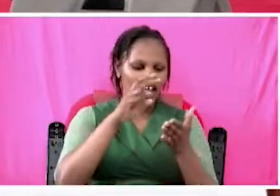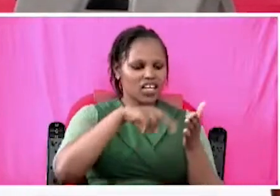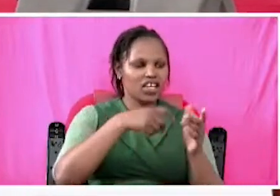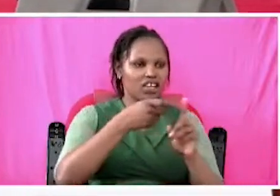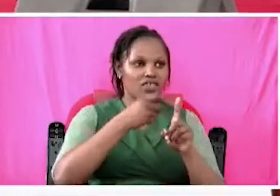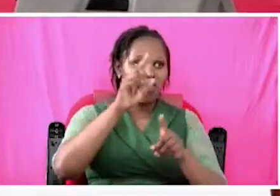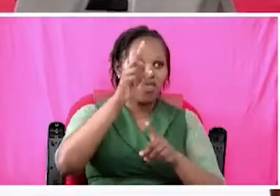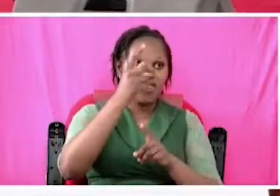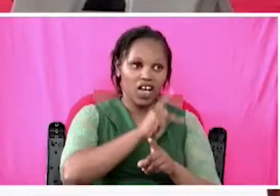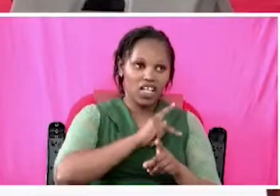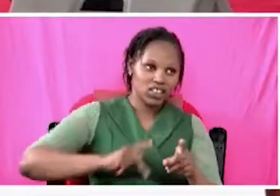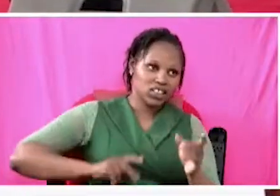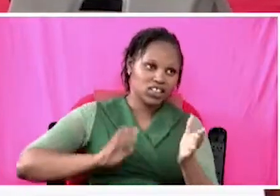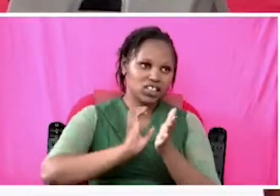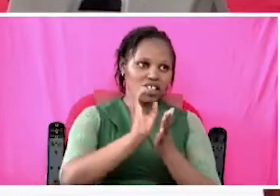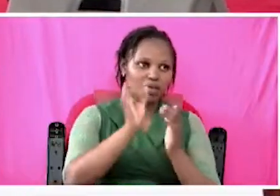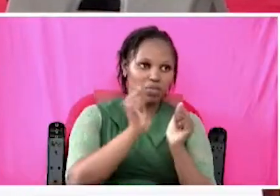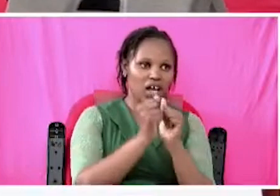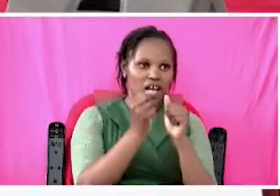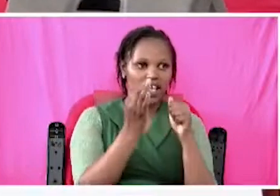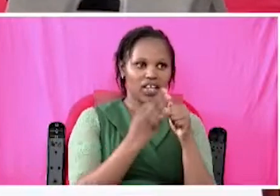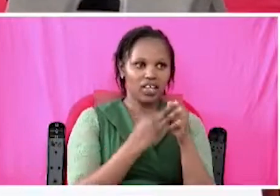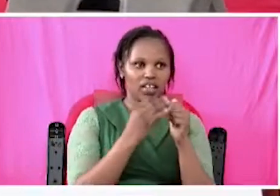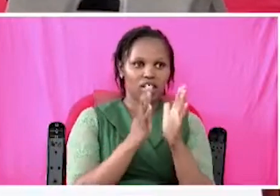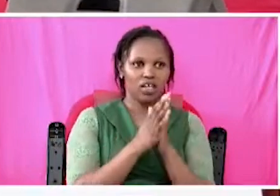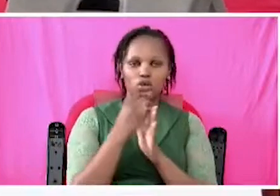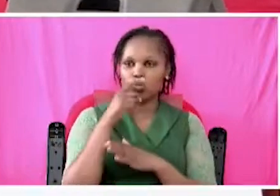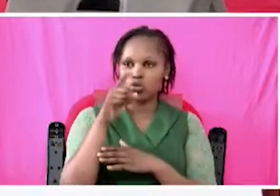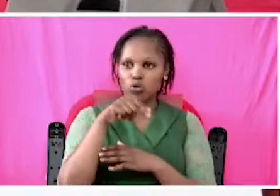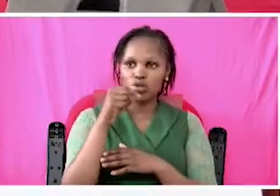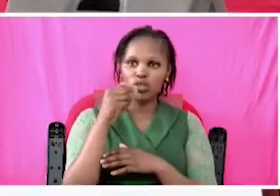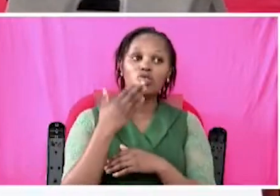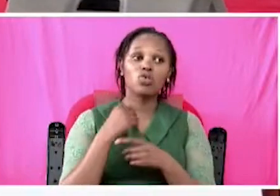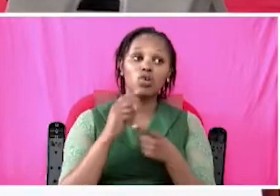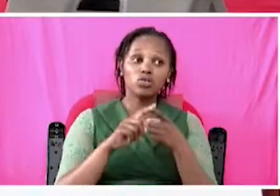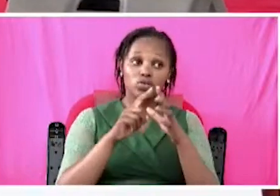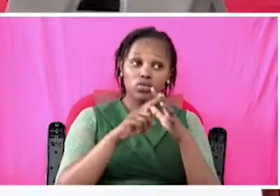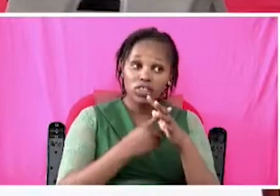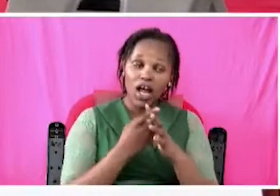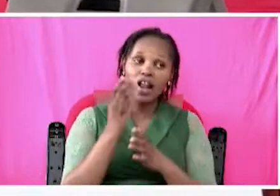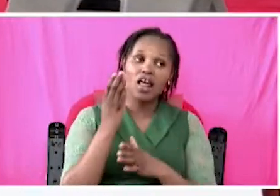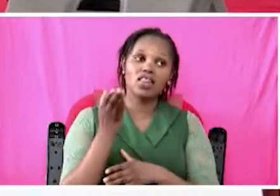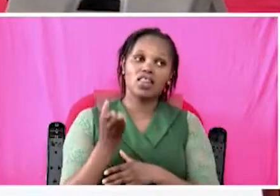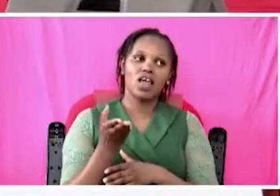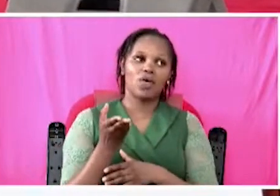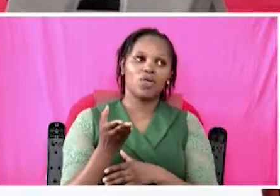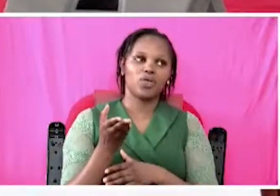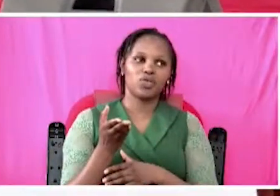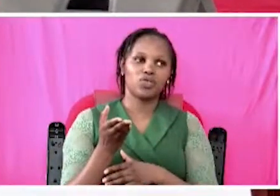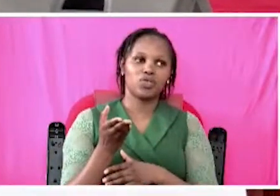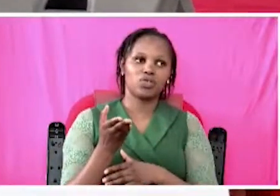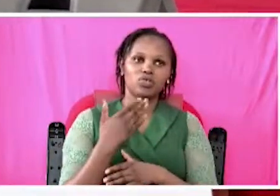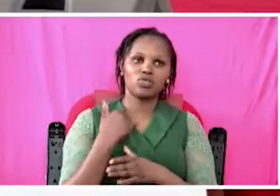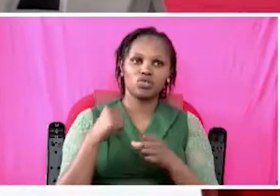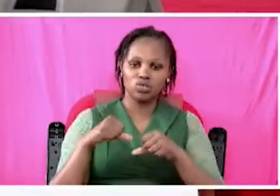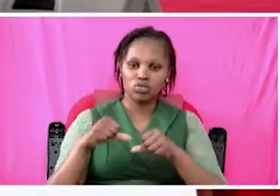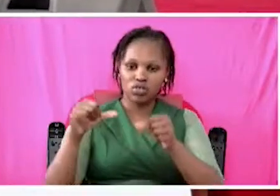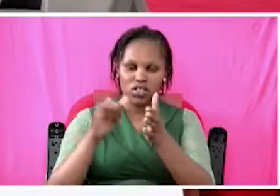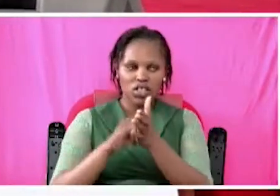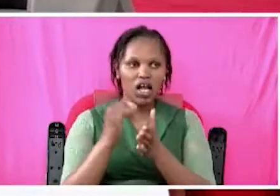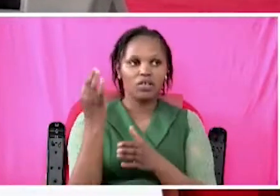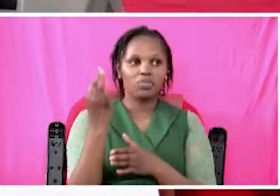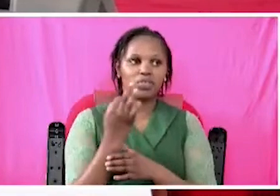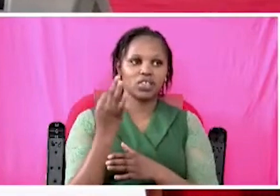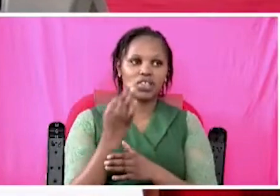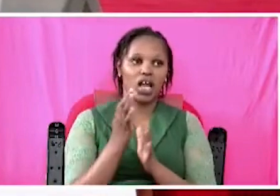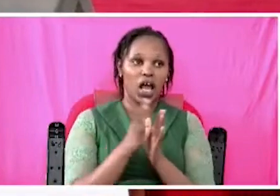chapter number 18. And so we are going to begin there. We're just going to continue with that sermon.